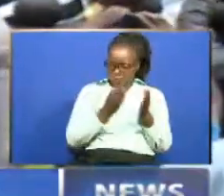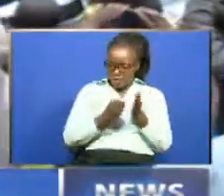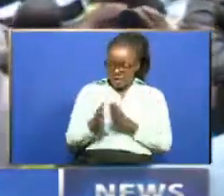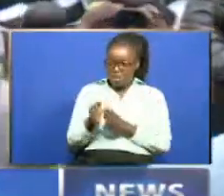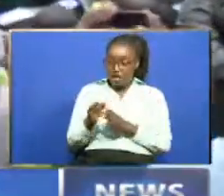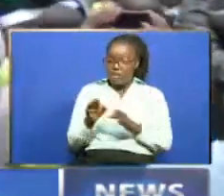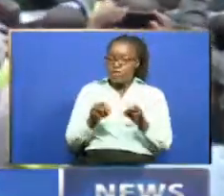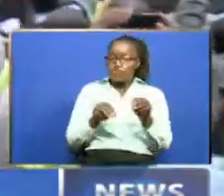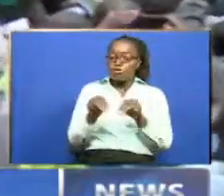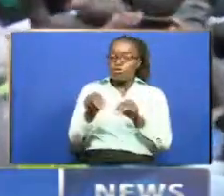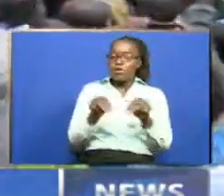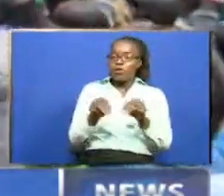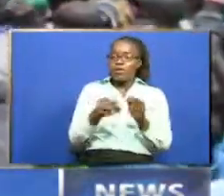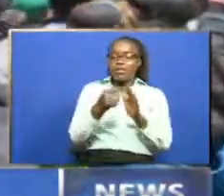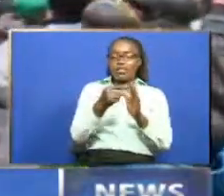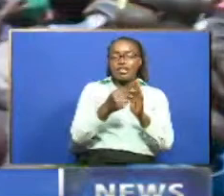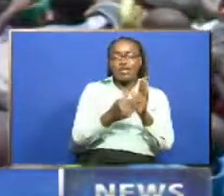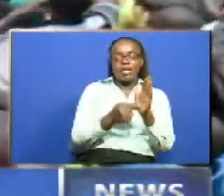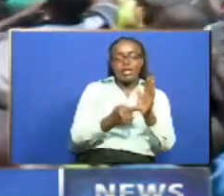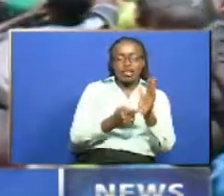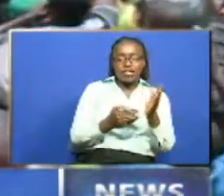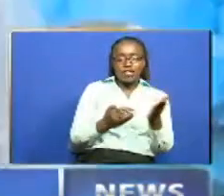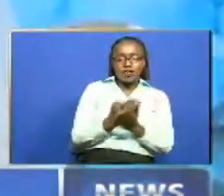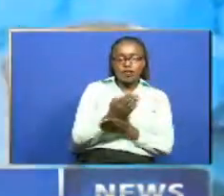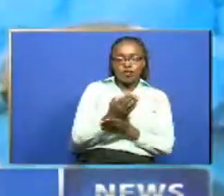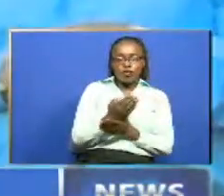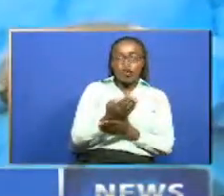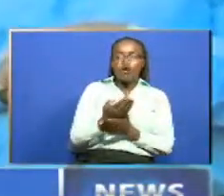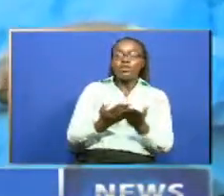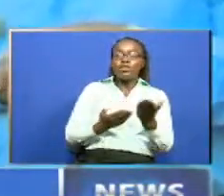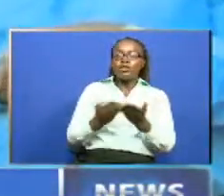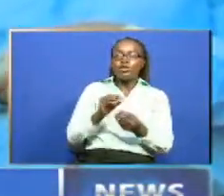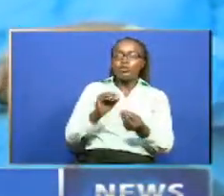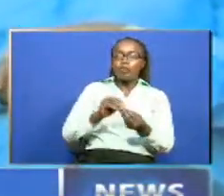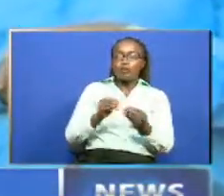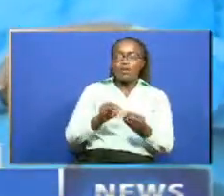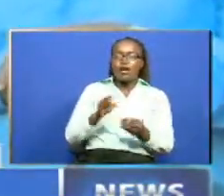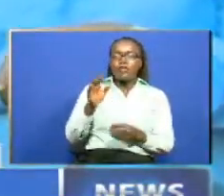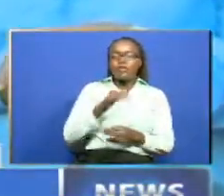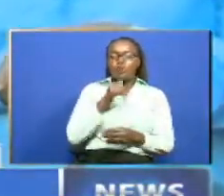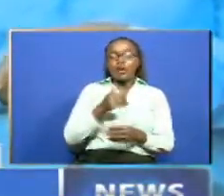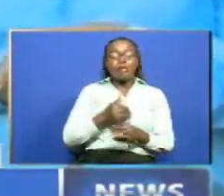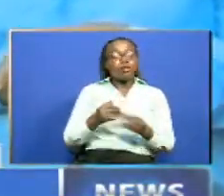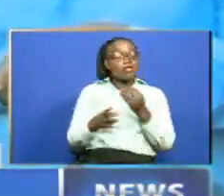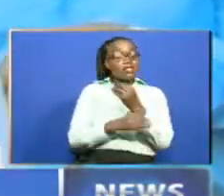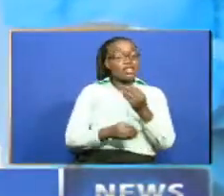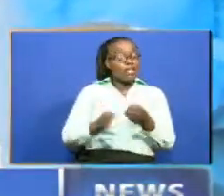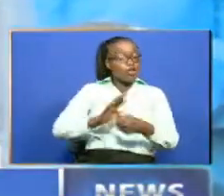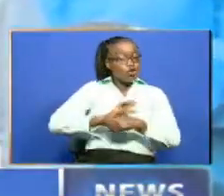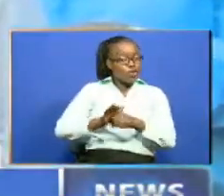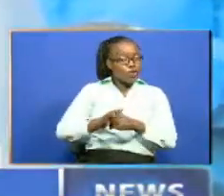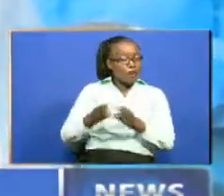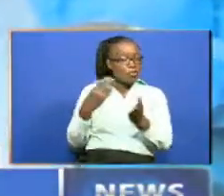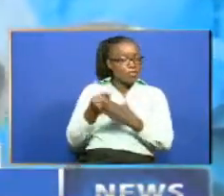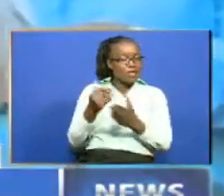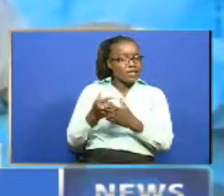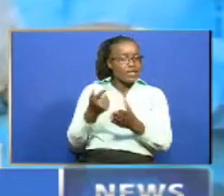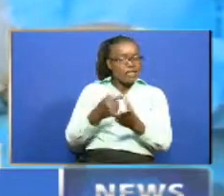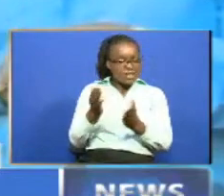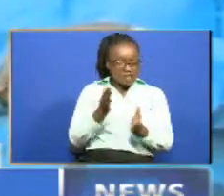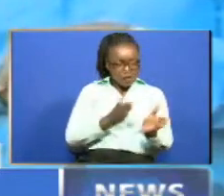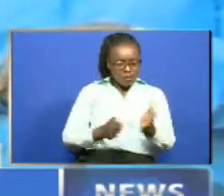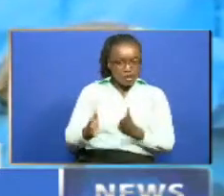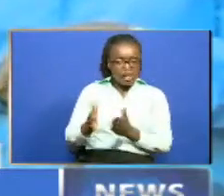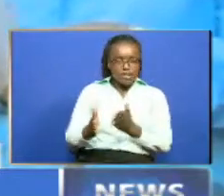manipulate data through Huduma number for political reasons. Hamuwezi tuibia pesa ya corona tena mtupangie mtembee